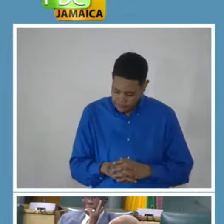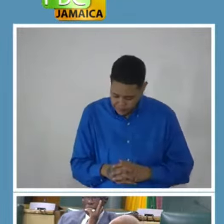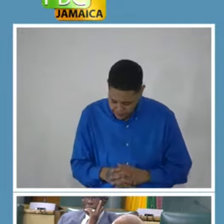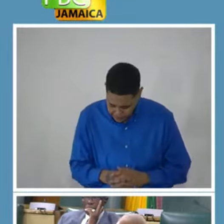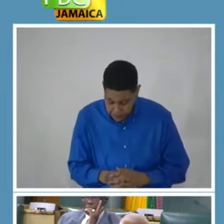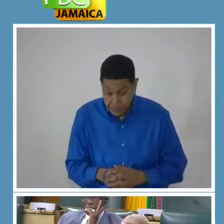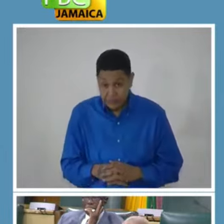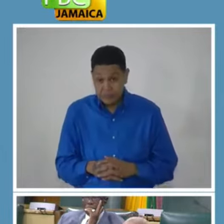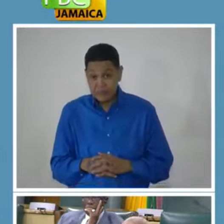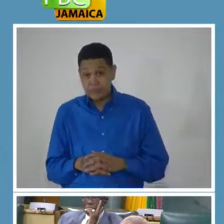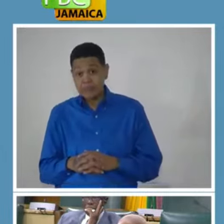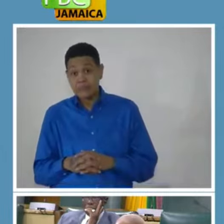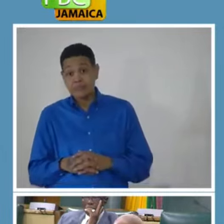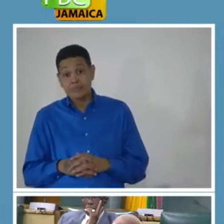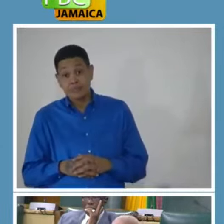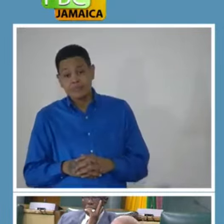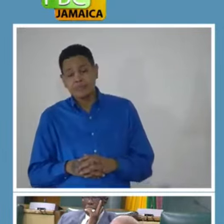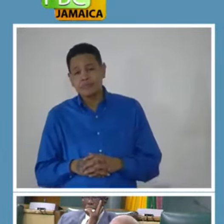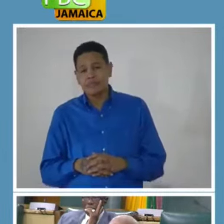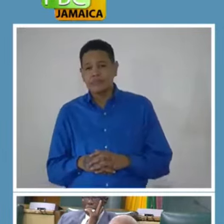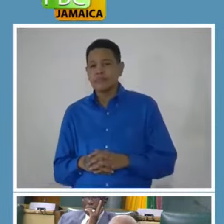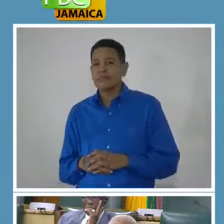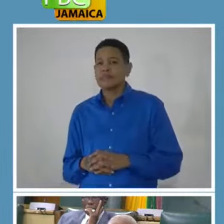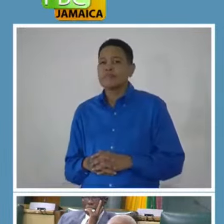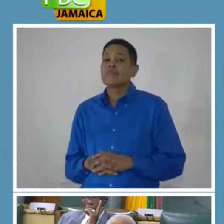St. Mary, Kingston, and beyond.